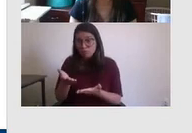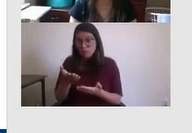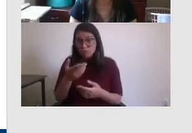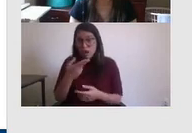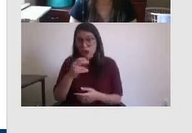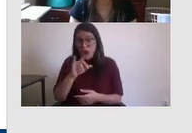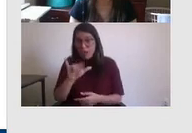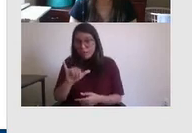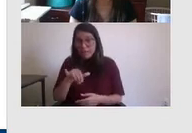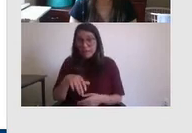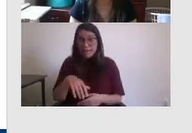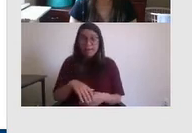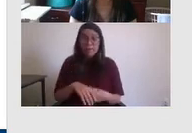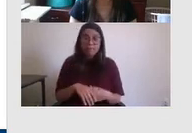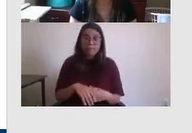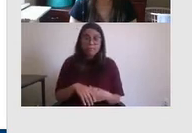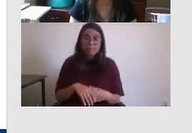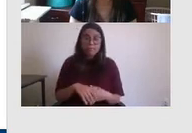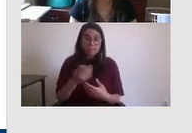Holly,